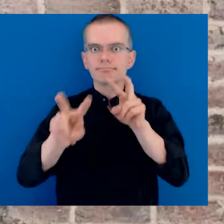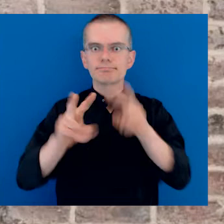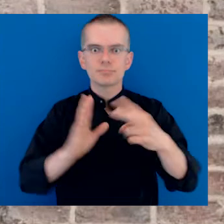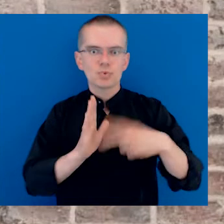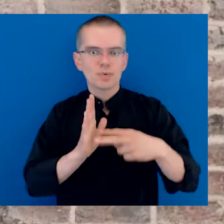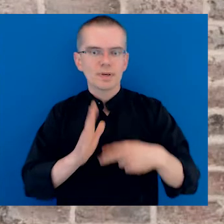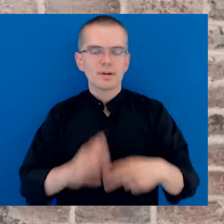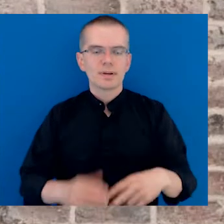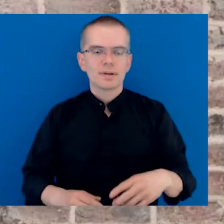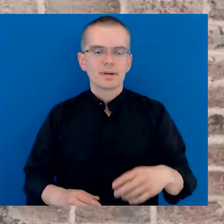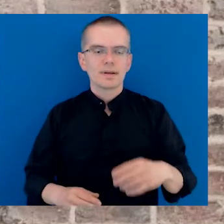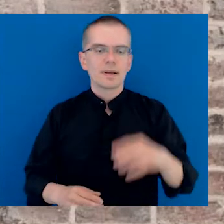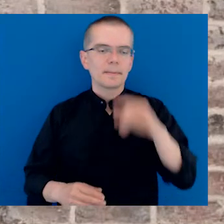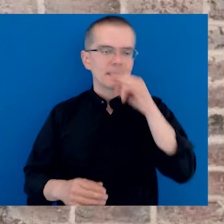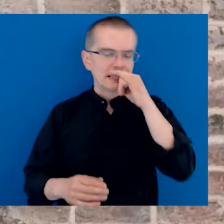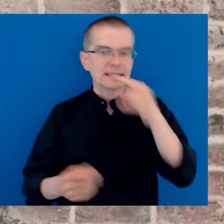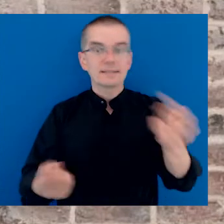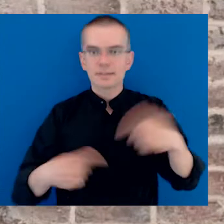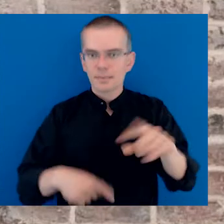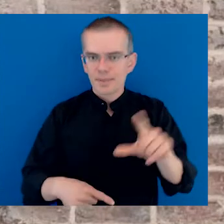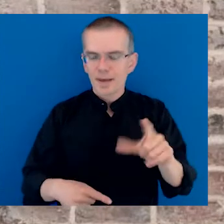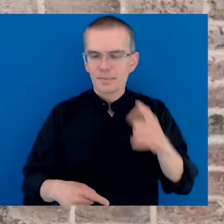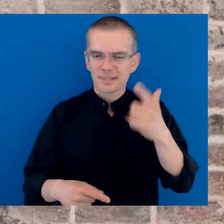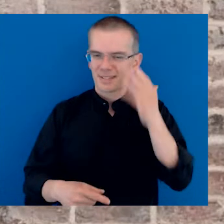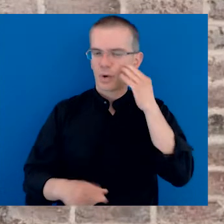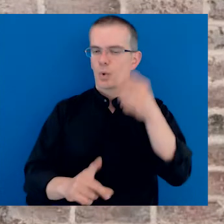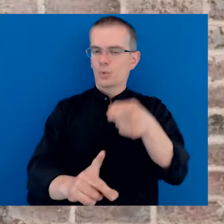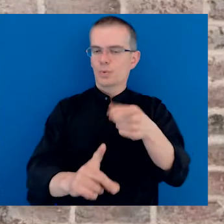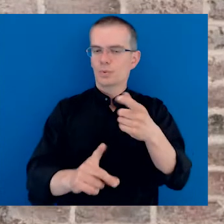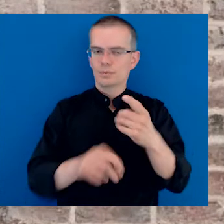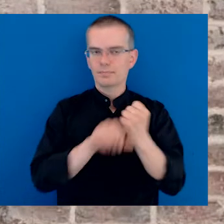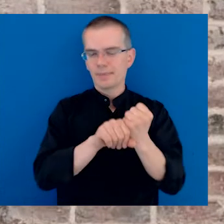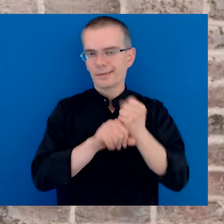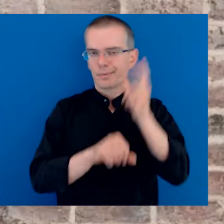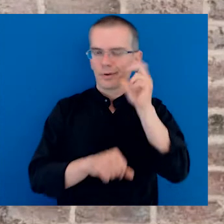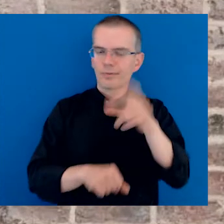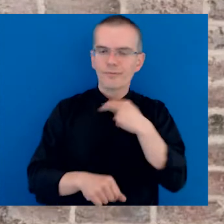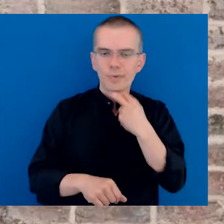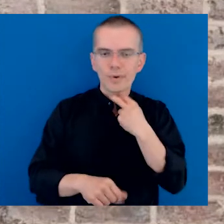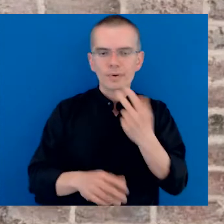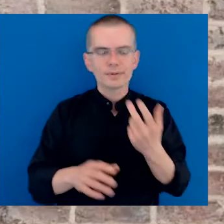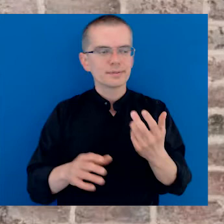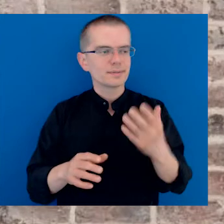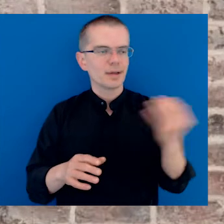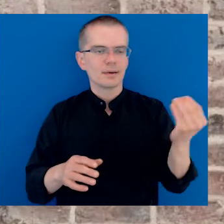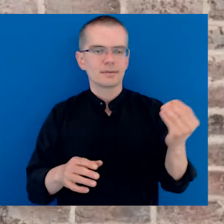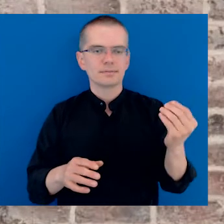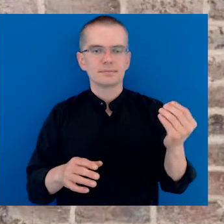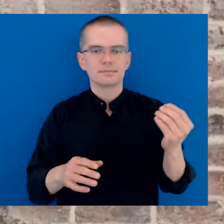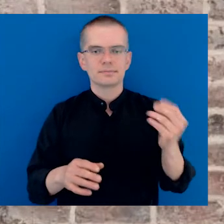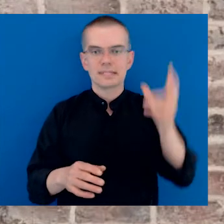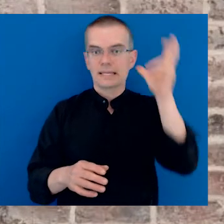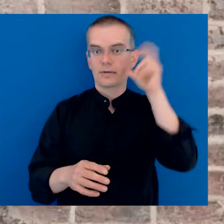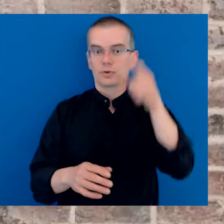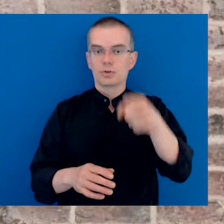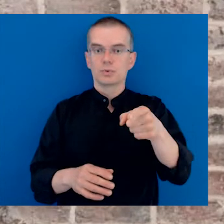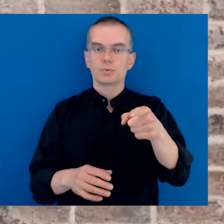in because they know you from baseball and they love baseball, and hearing you